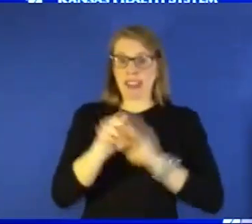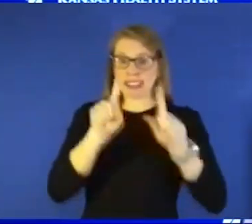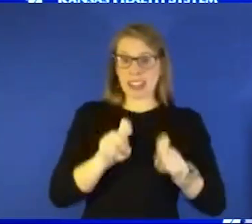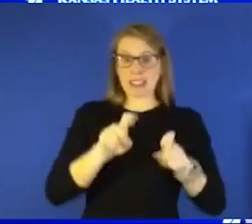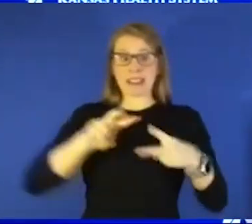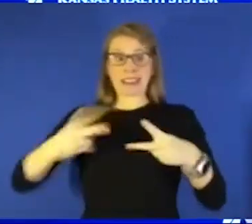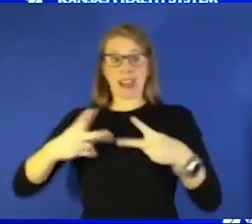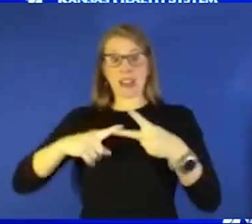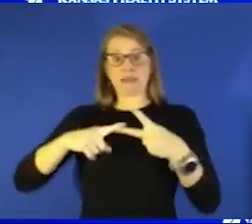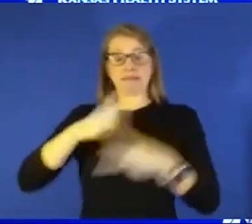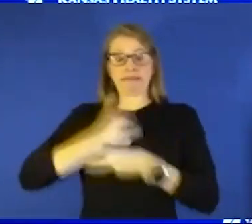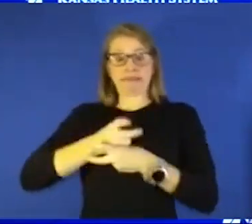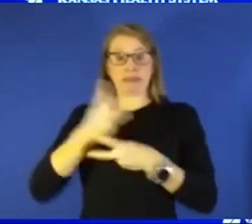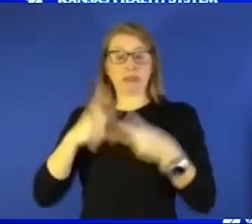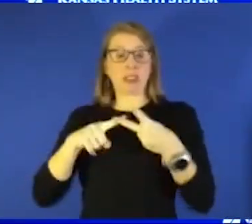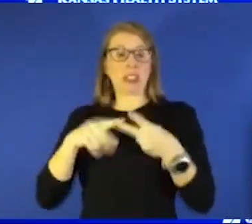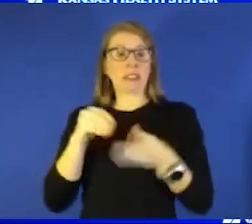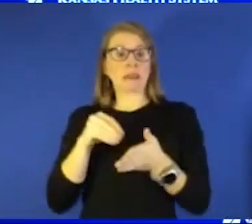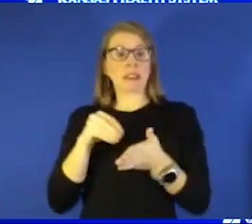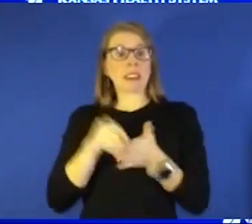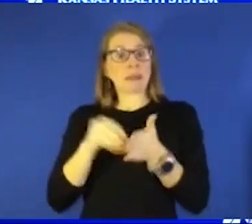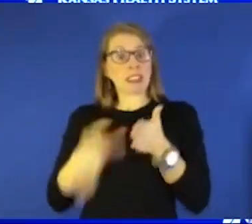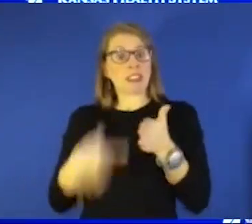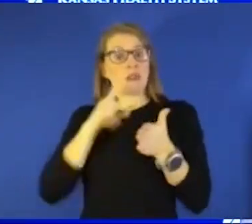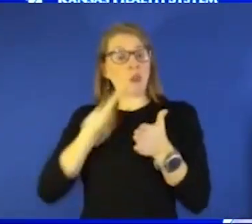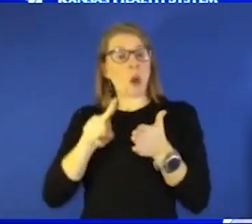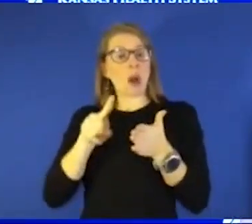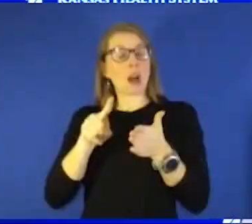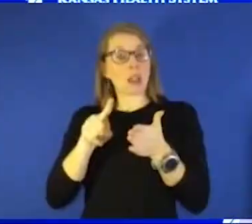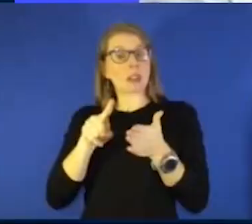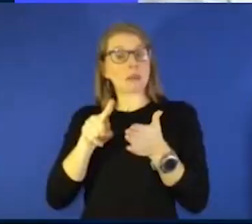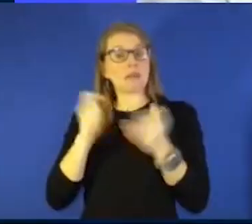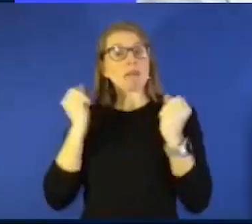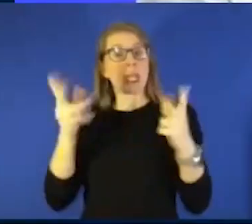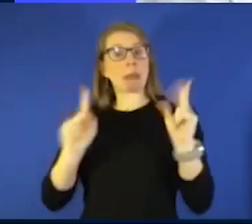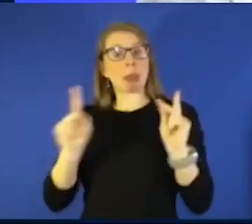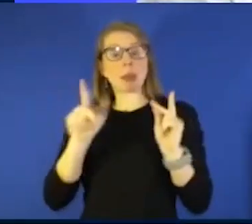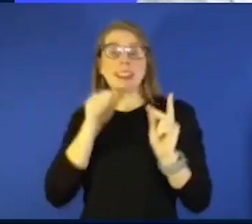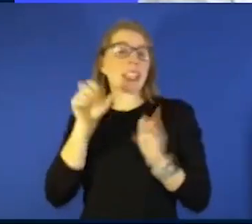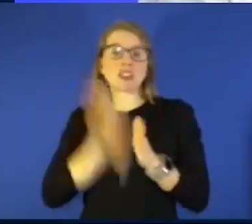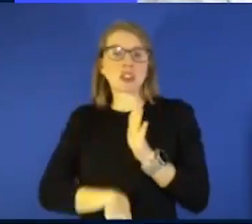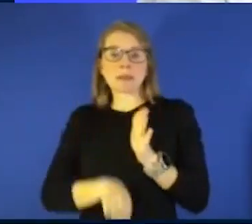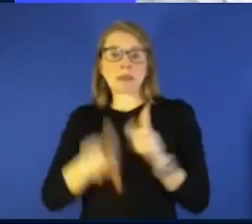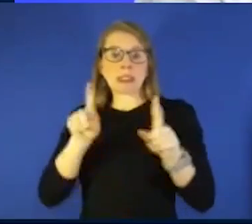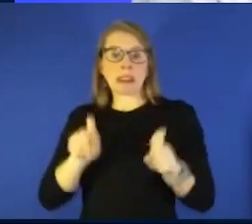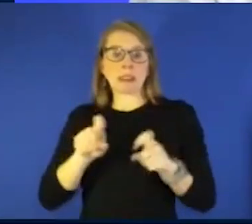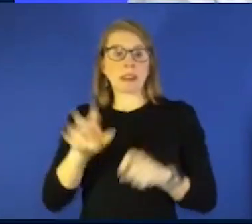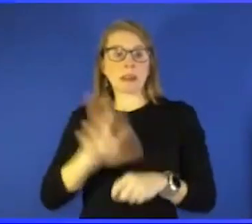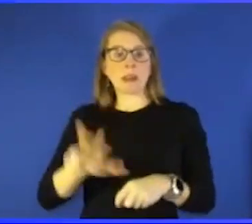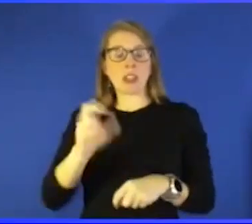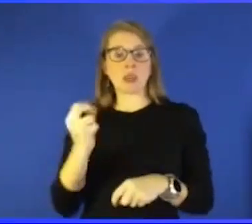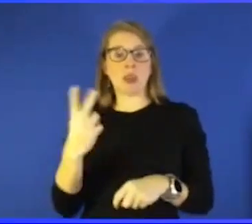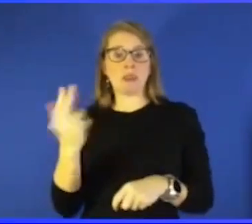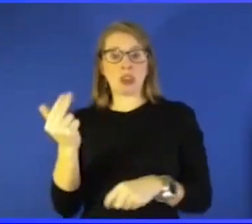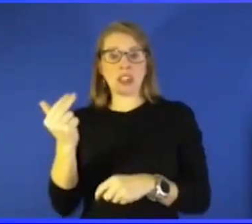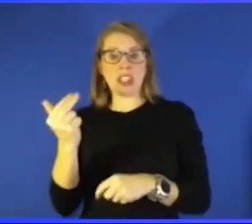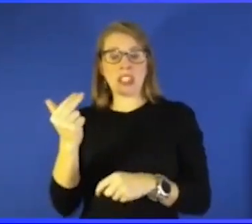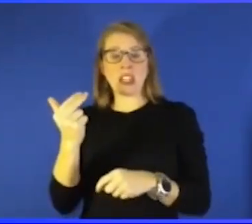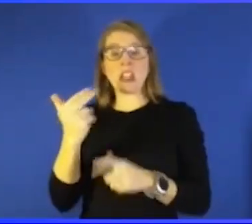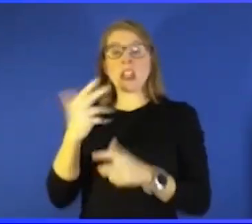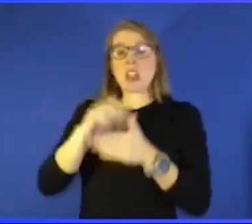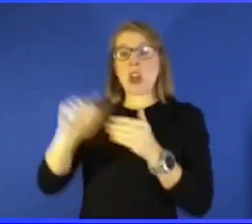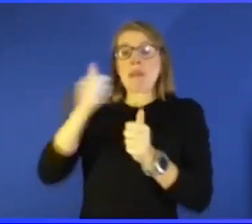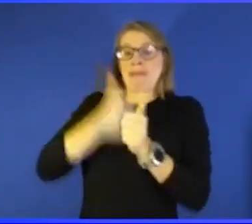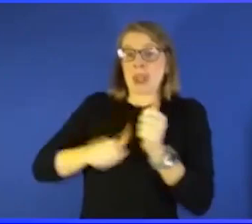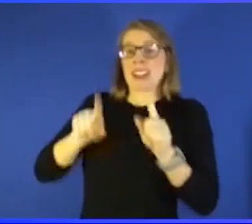it is a pricey choice for a lot of folks. That is not a cheap test to get. Yeah, exactly. It's about $12 or $13 per test. Usually